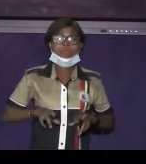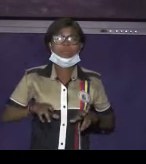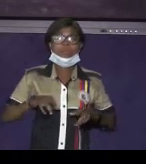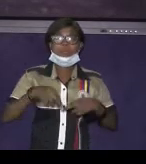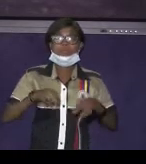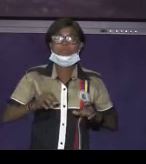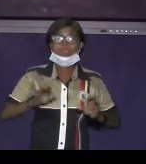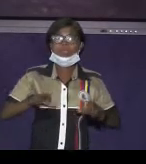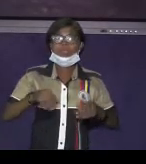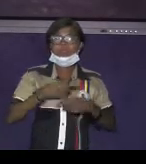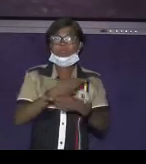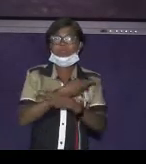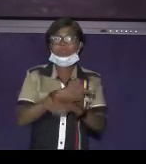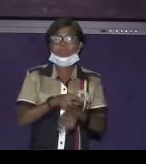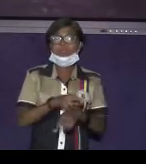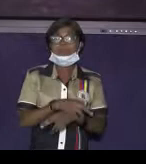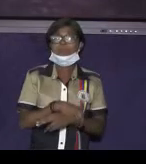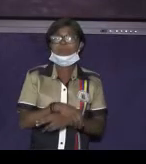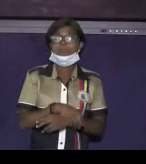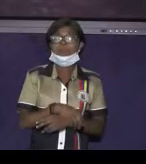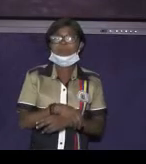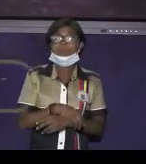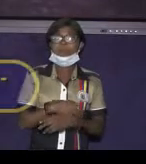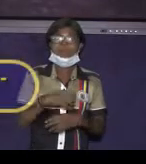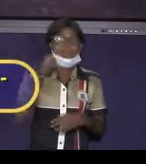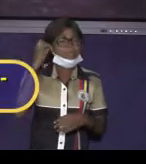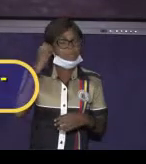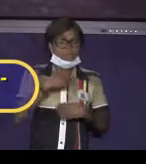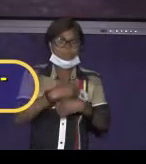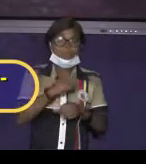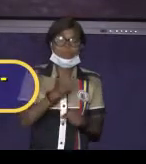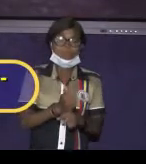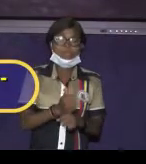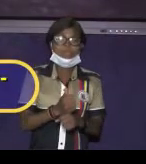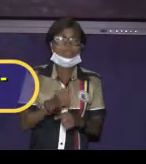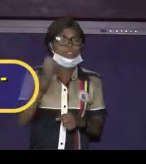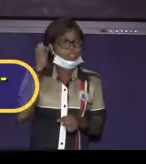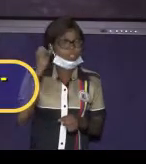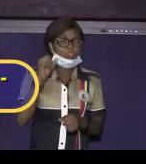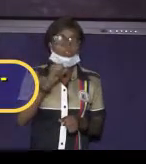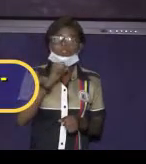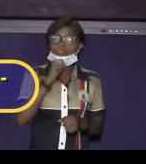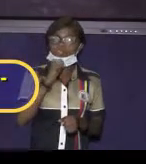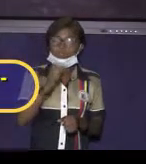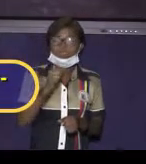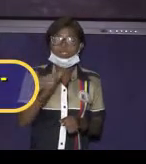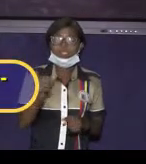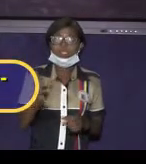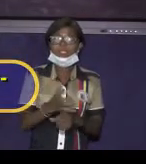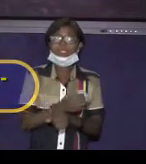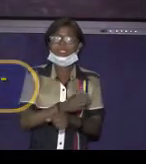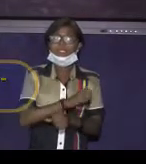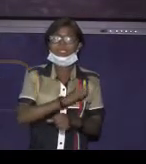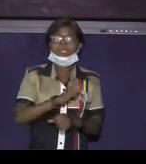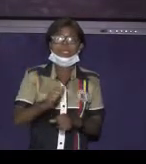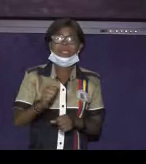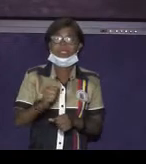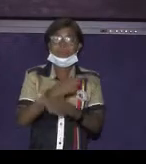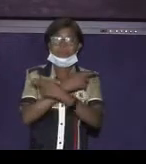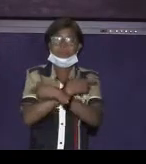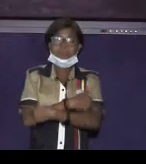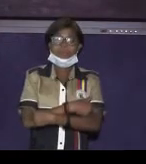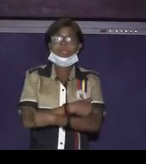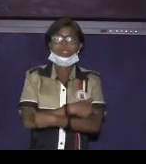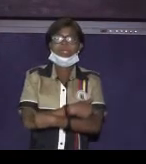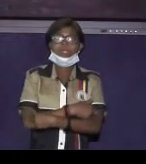the negative sentence out of it, it becomes he should not take a break. The not